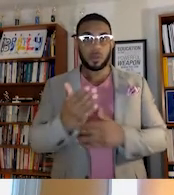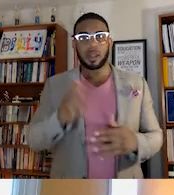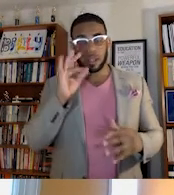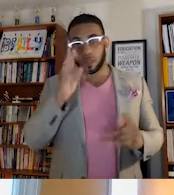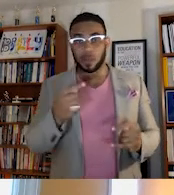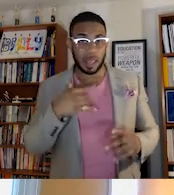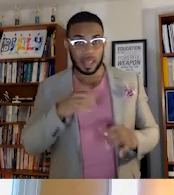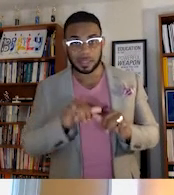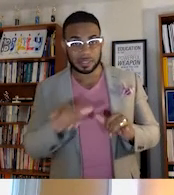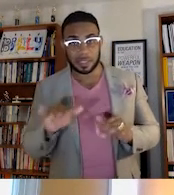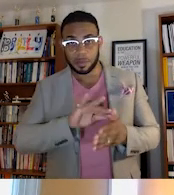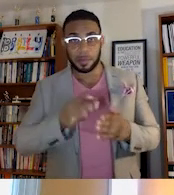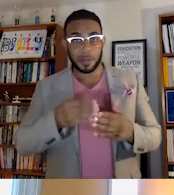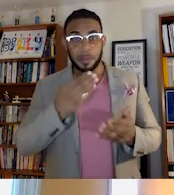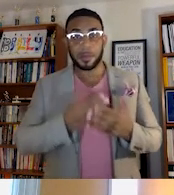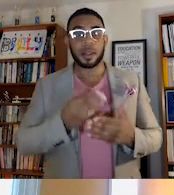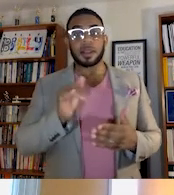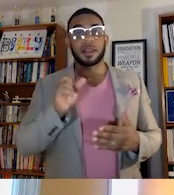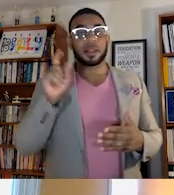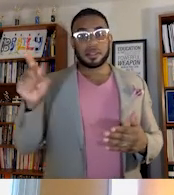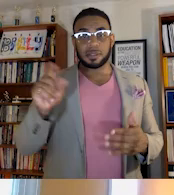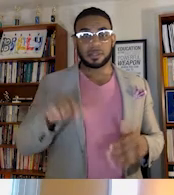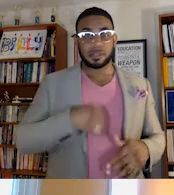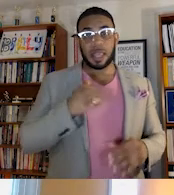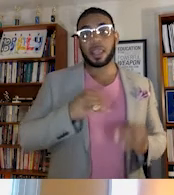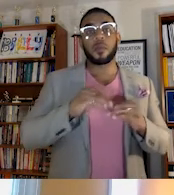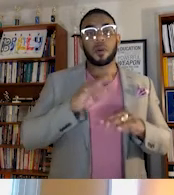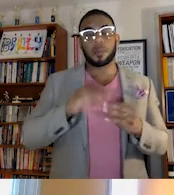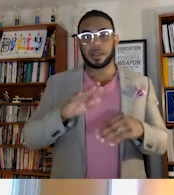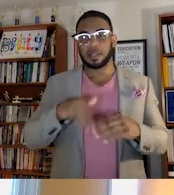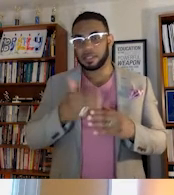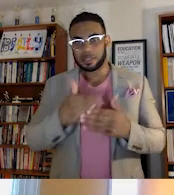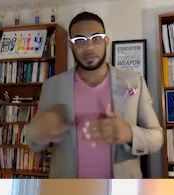guess what? I get the same amount of money as the same money.